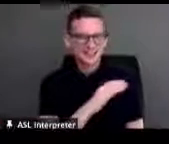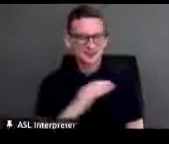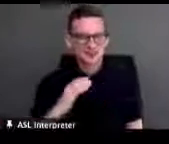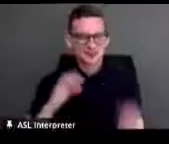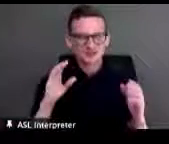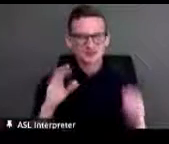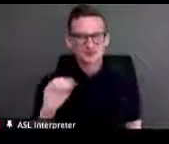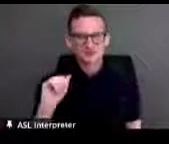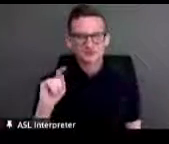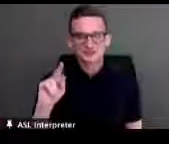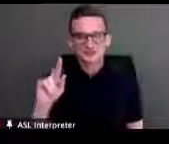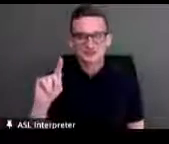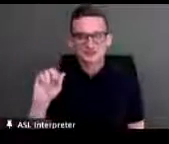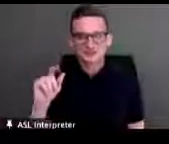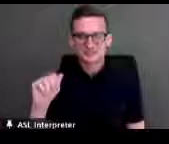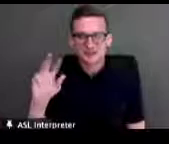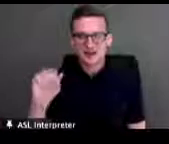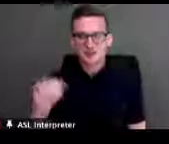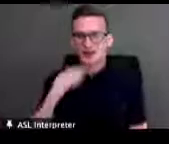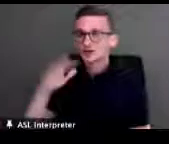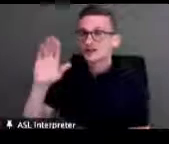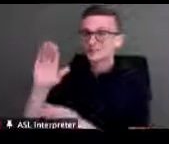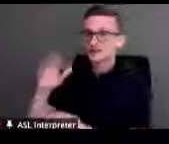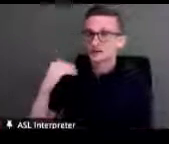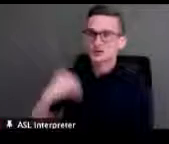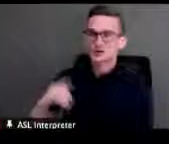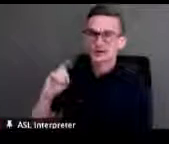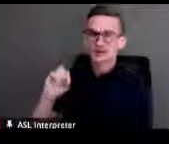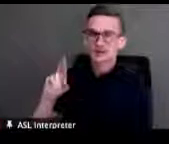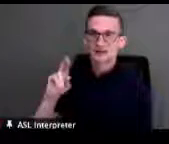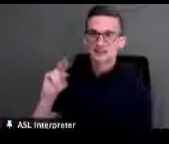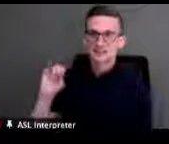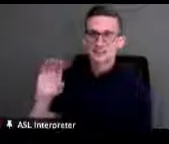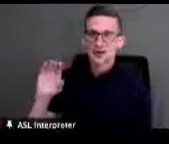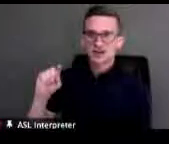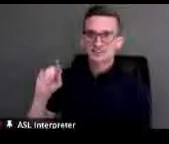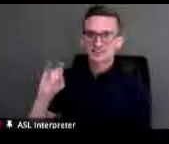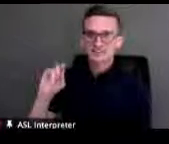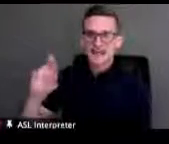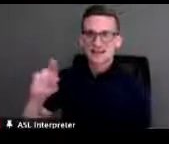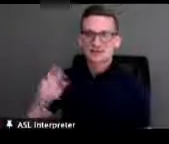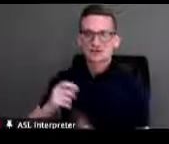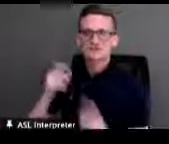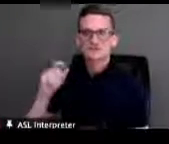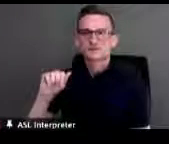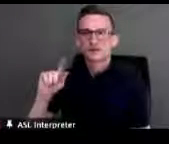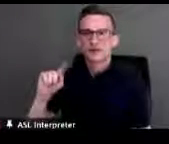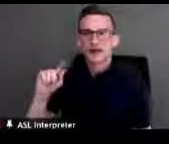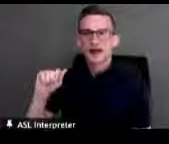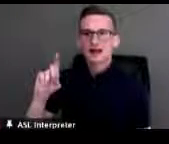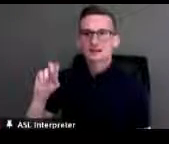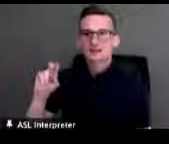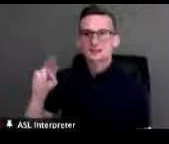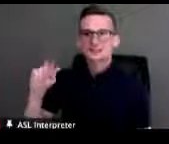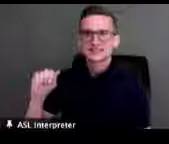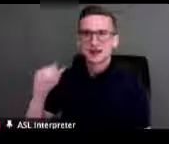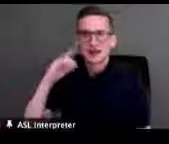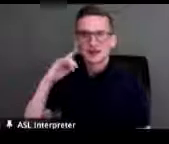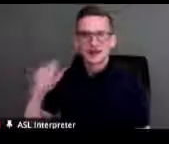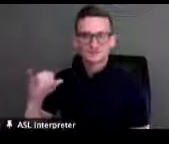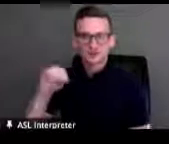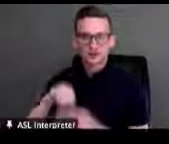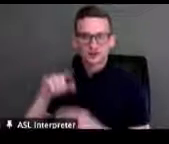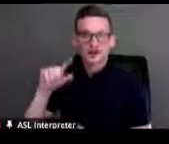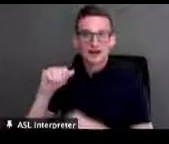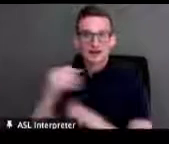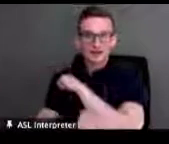Good afternoon, California. I am Derek Taylor, joining you today from Altadena, California in Los Angeles County. look forward to